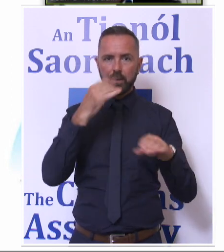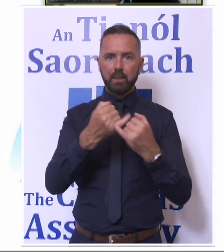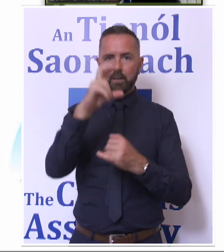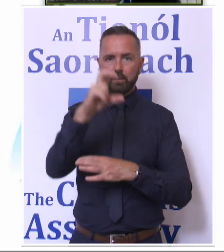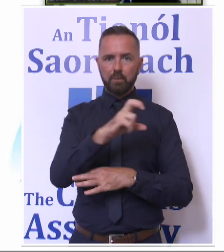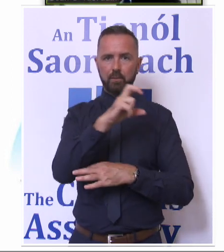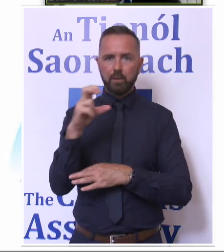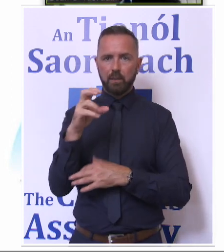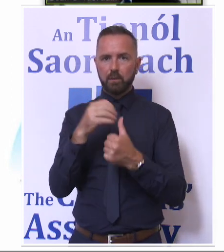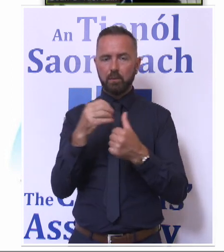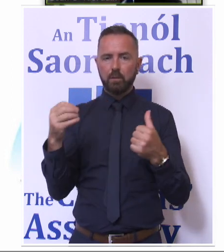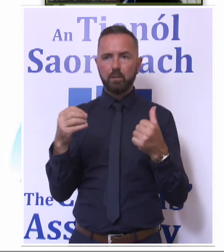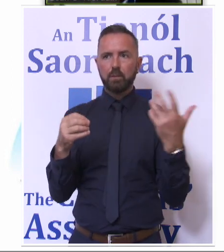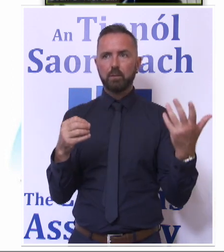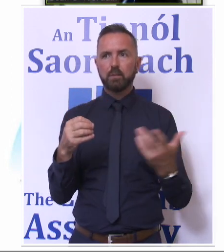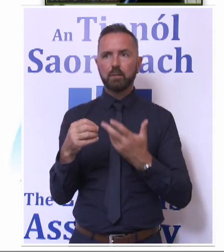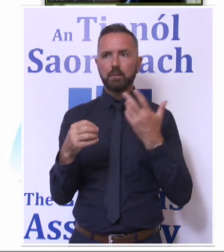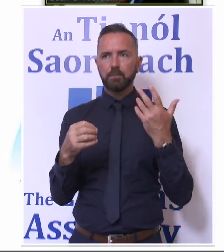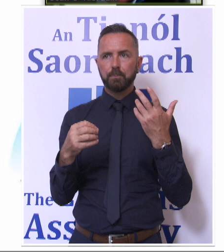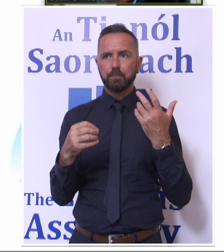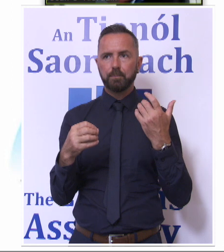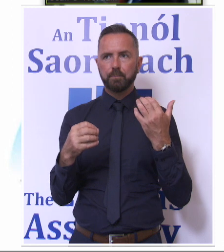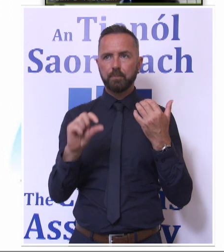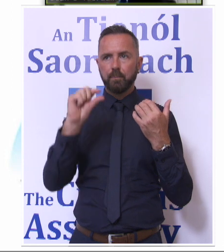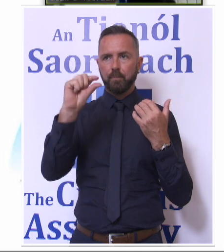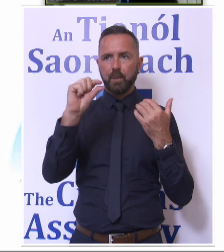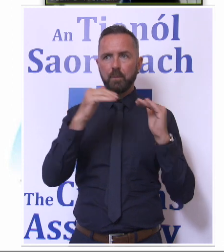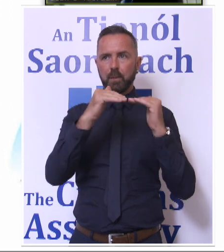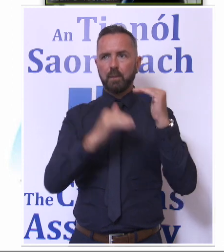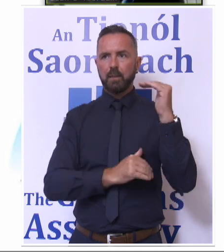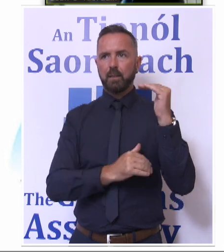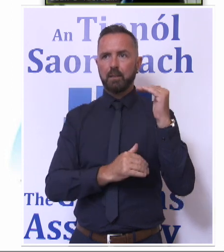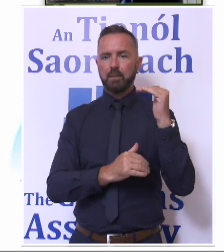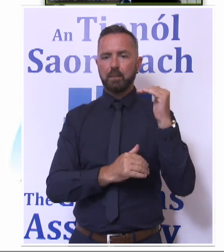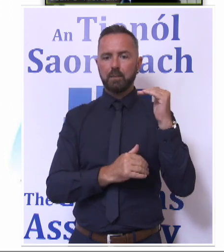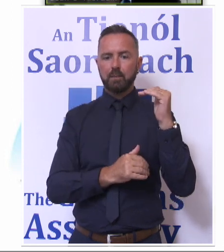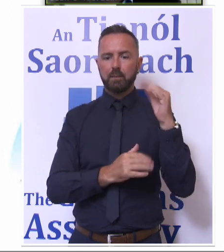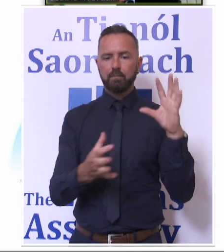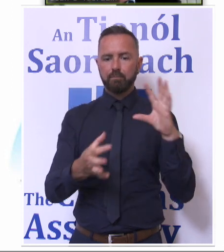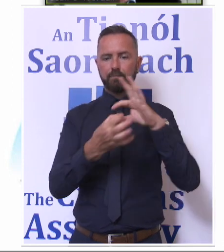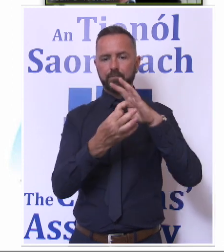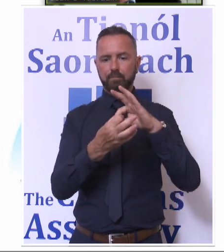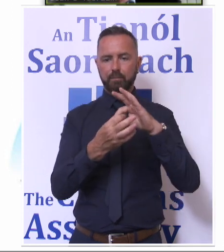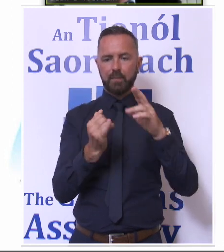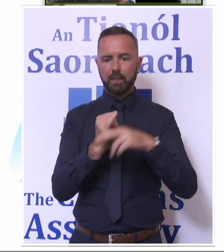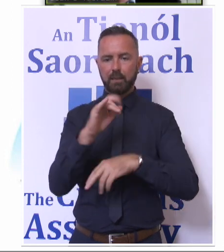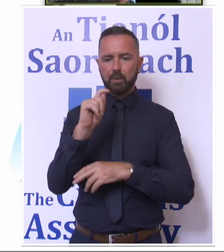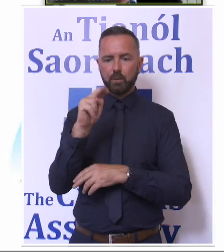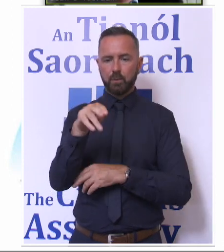France. Others are slightly less in tune. And I was reminded